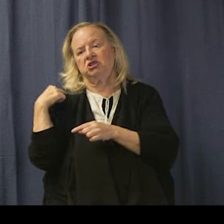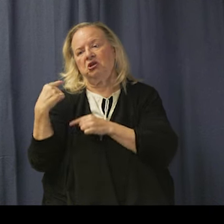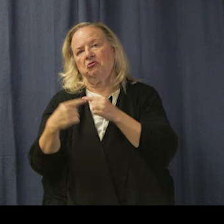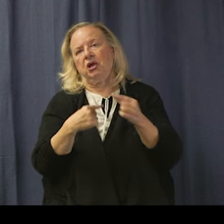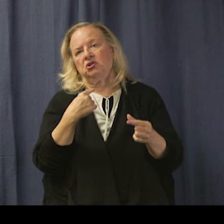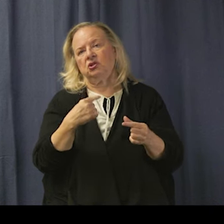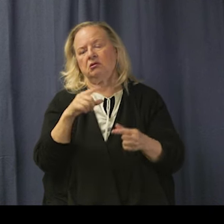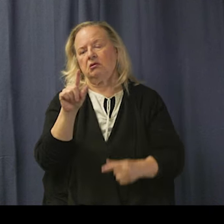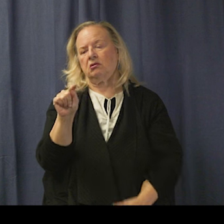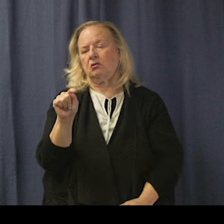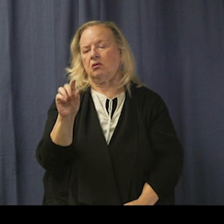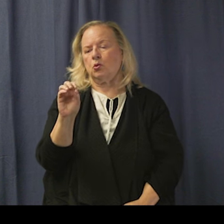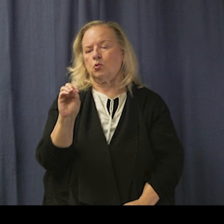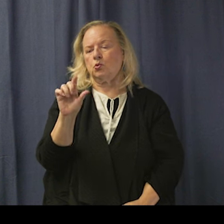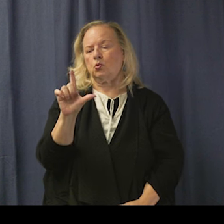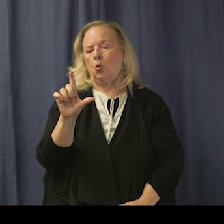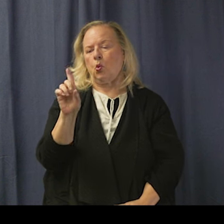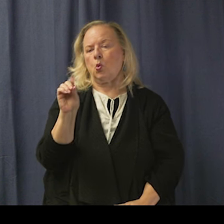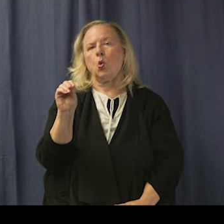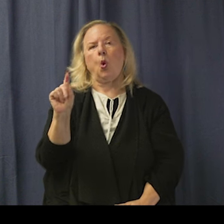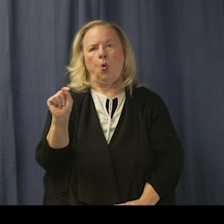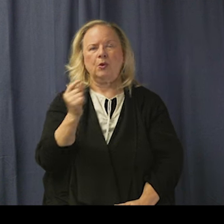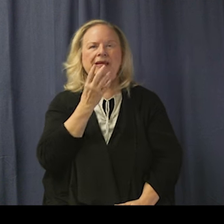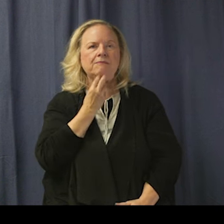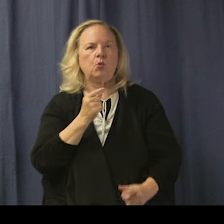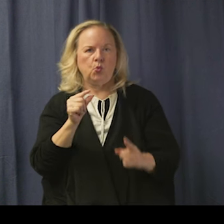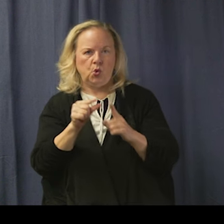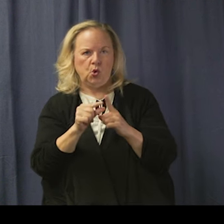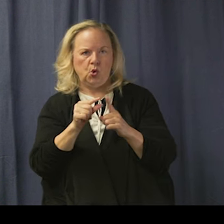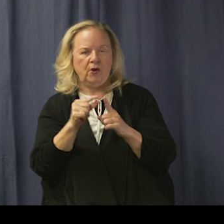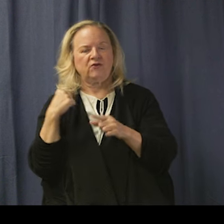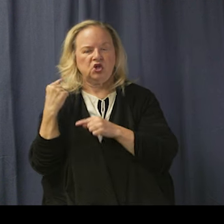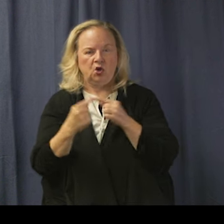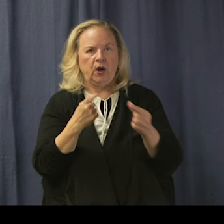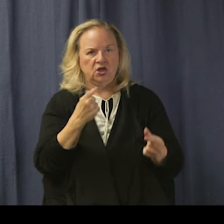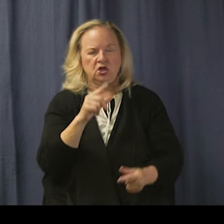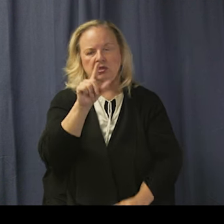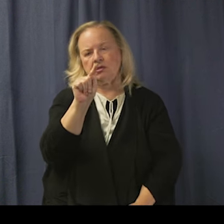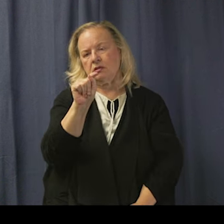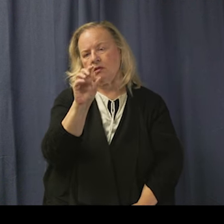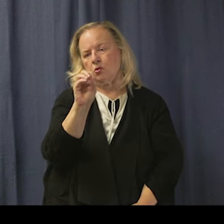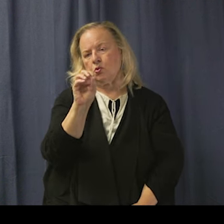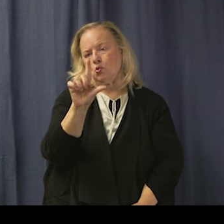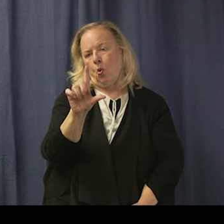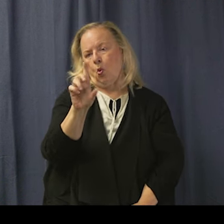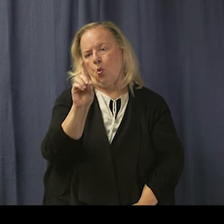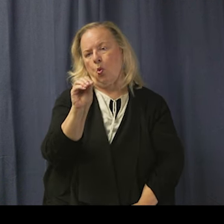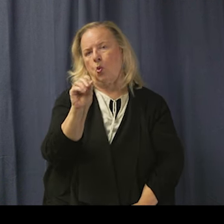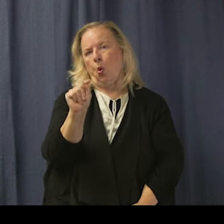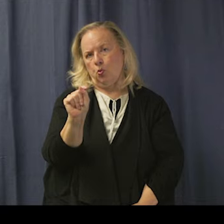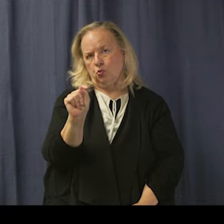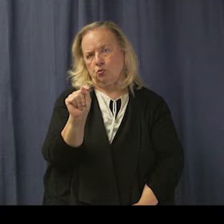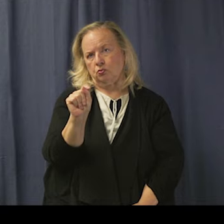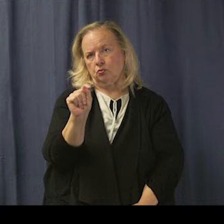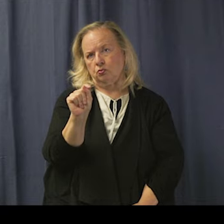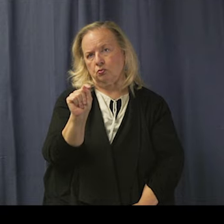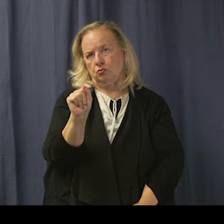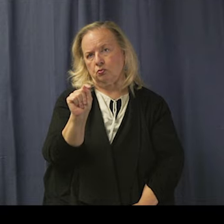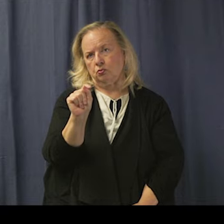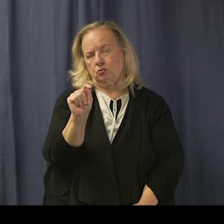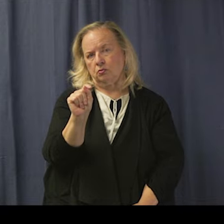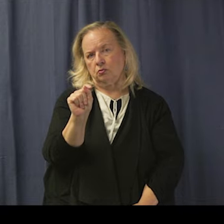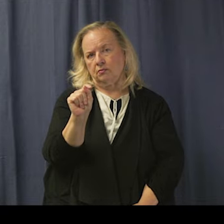or toldotes. But and let's what say do we somebody, see? You know, from you're Abraham really, to David you want are to 14 read now generations. A different book. David and to the again, carrying away of Babylon bigger